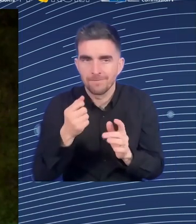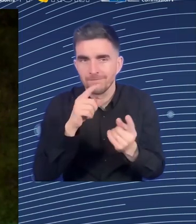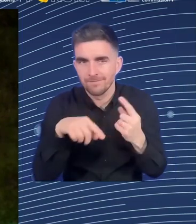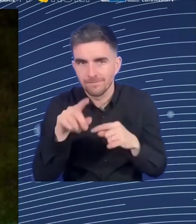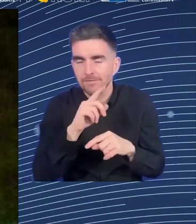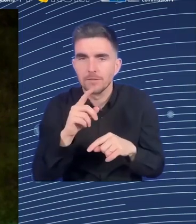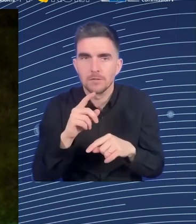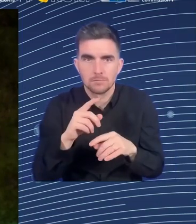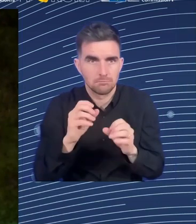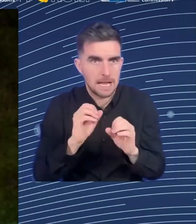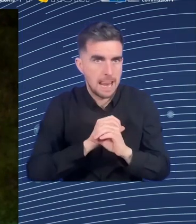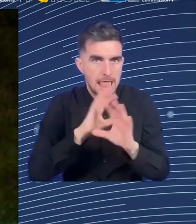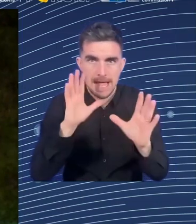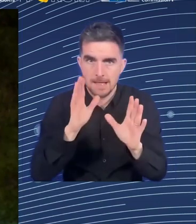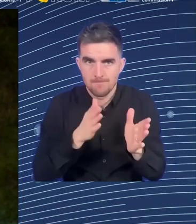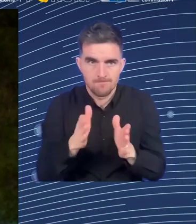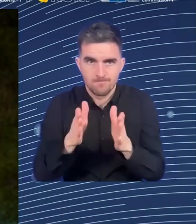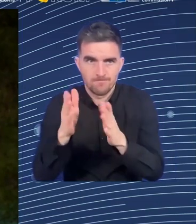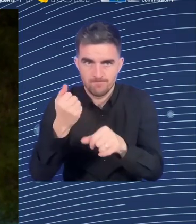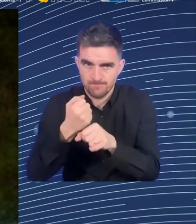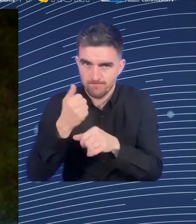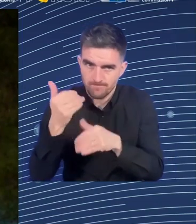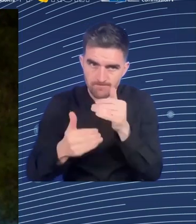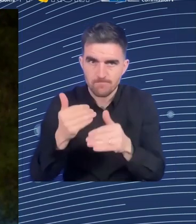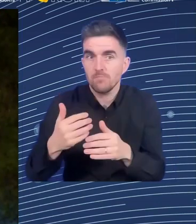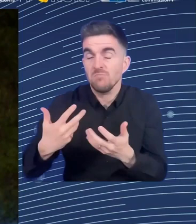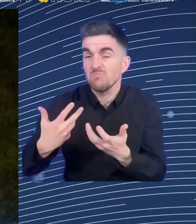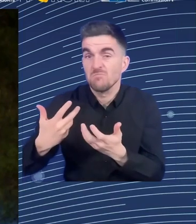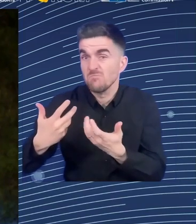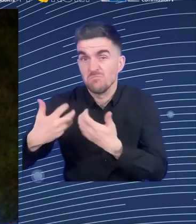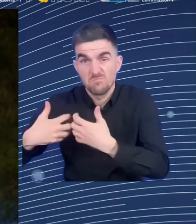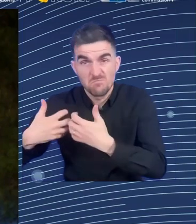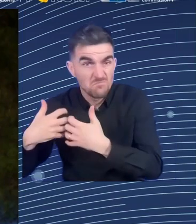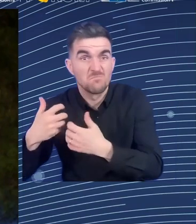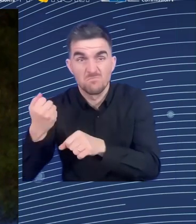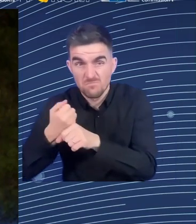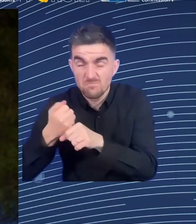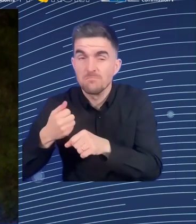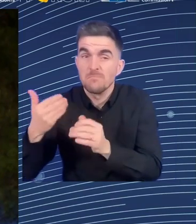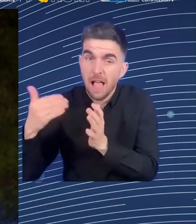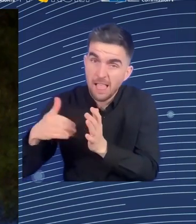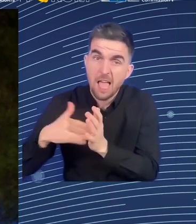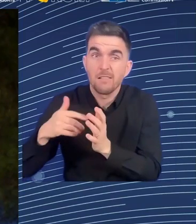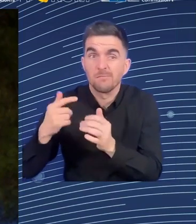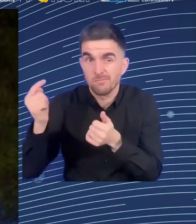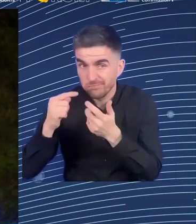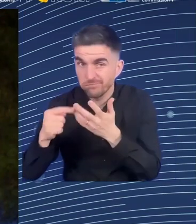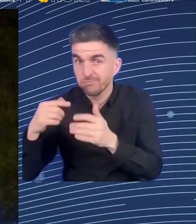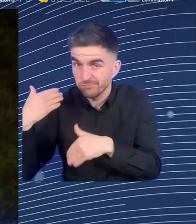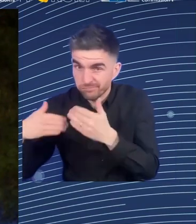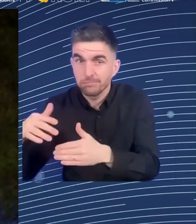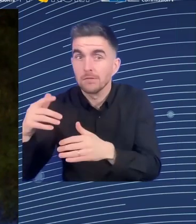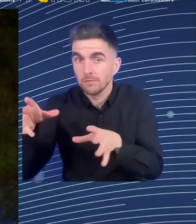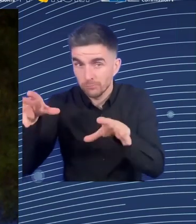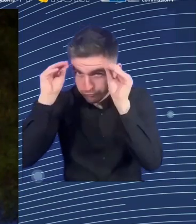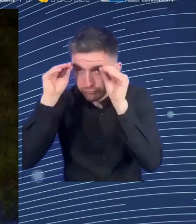cognitive tasks, intellectual tasks, problem solving, characterized by a high use of ICT. And then the third big